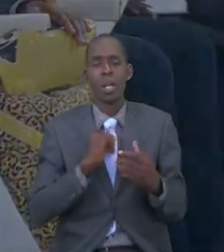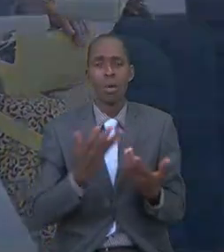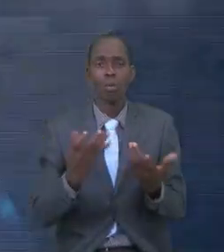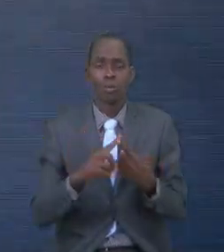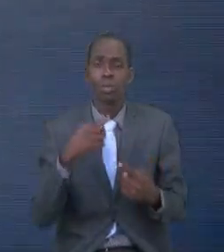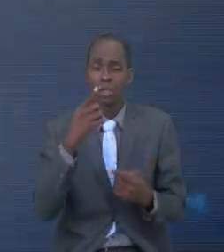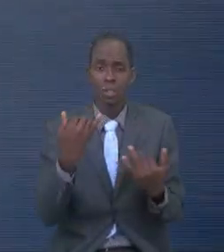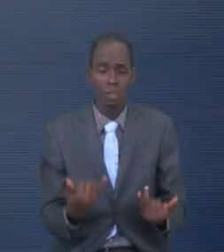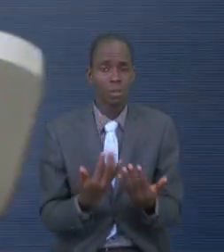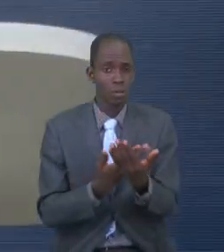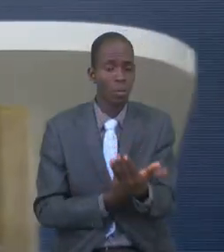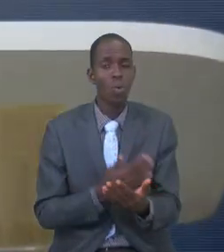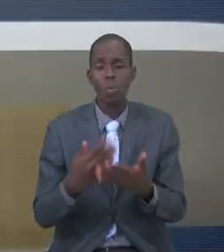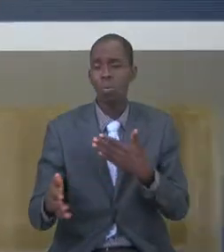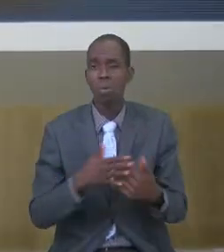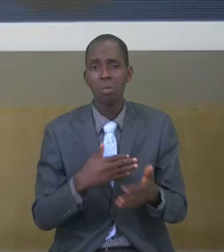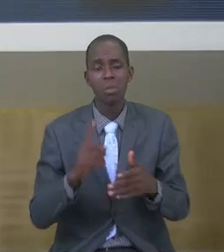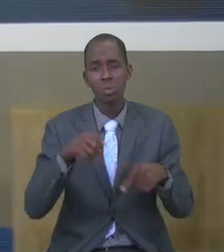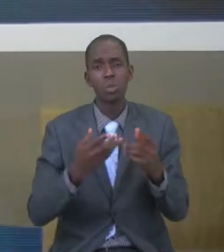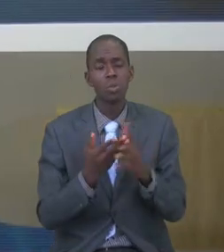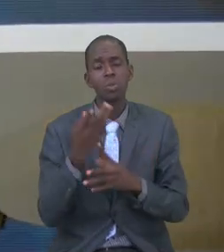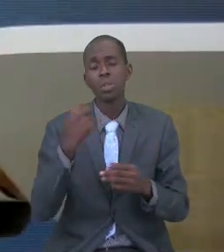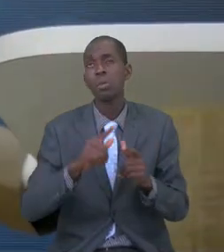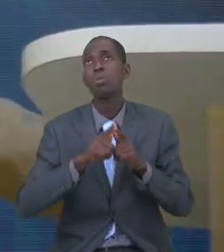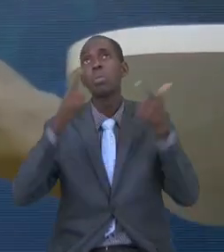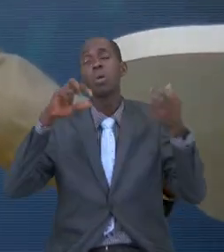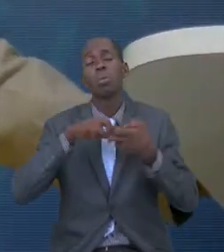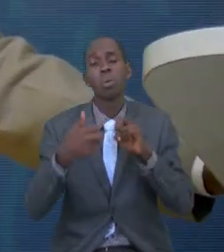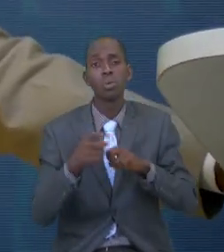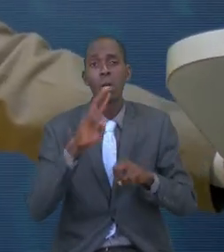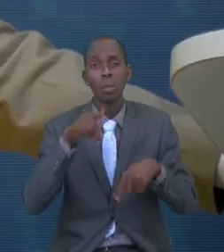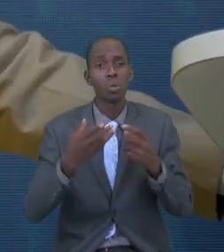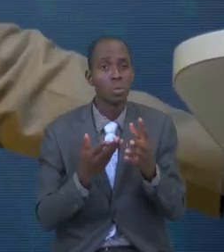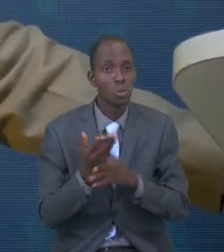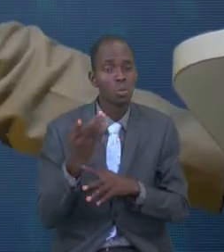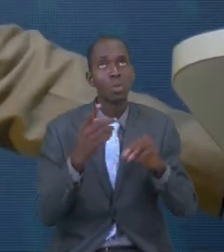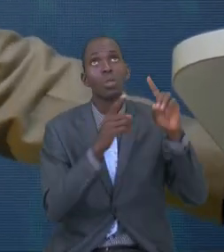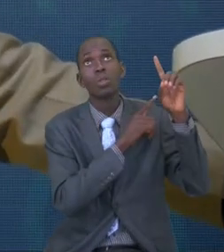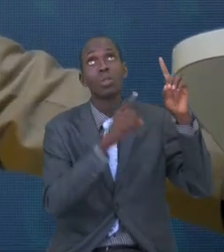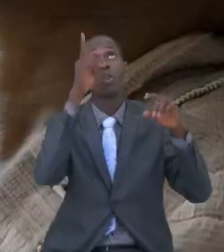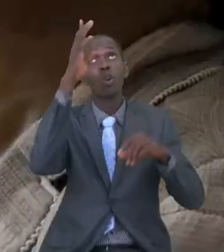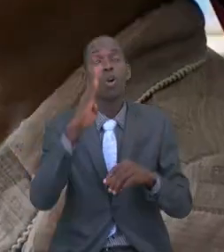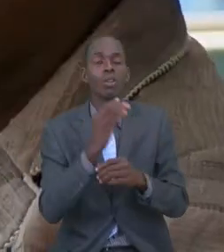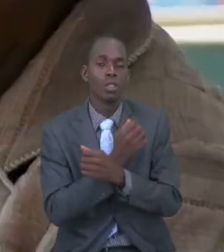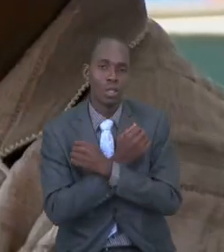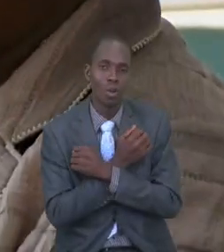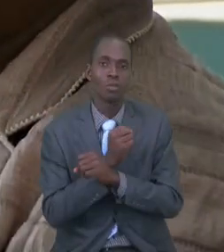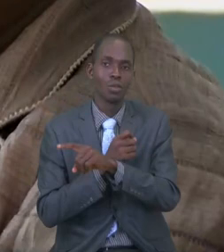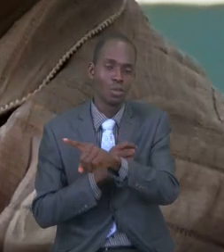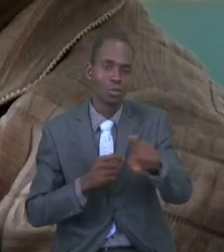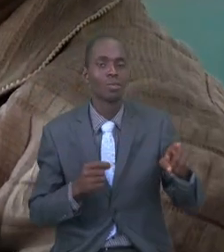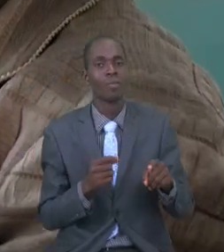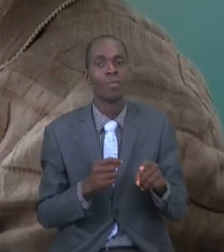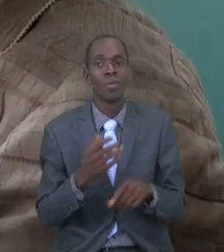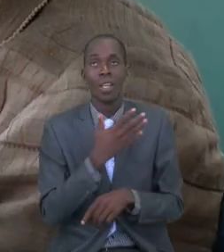you are going through, and the deep rivers you are going through, God loves you. Amen. And he